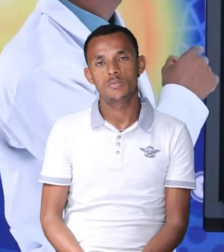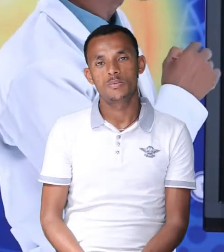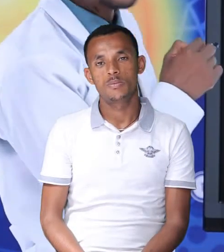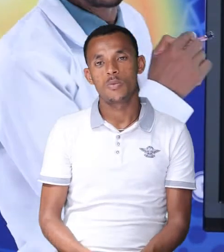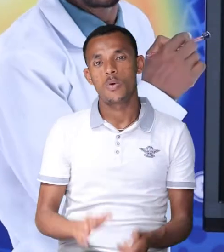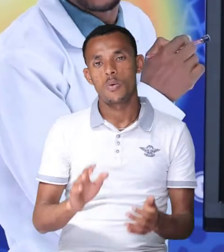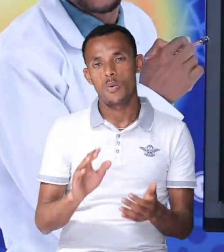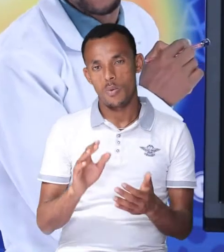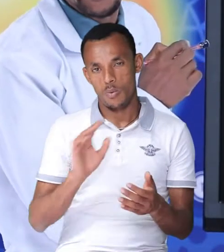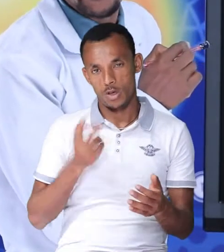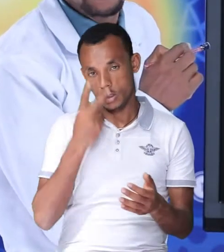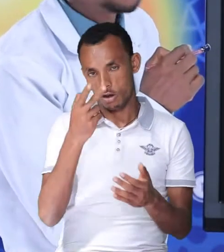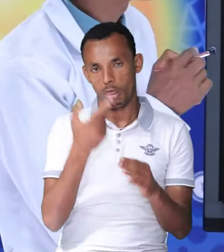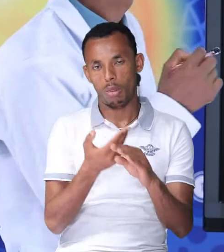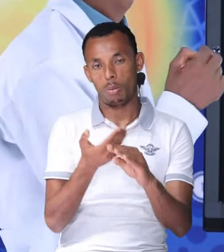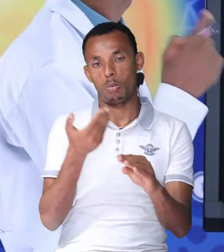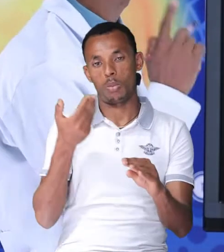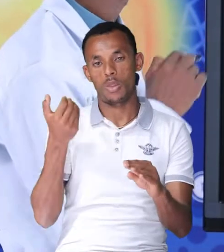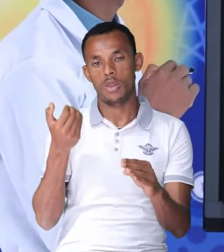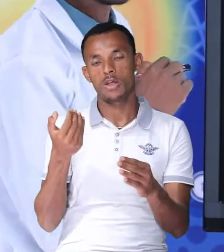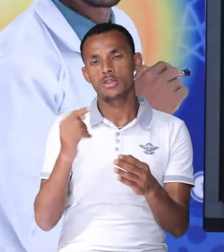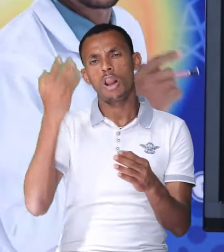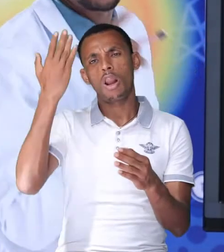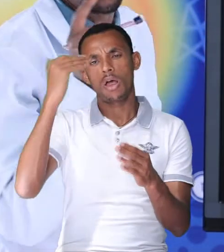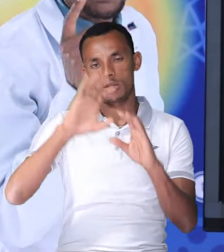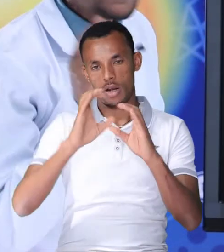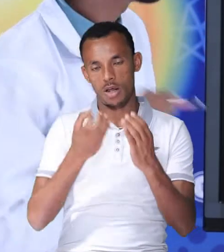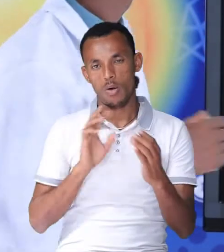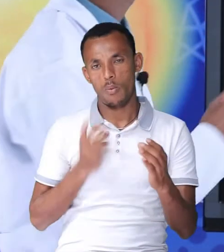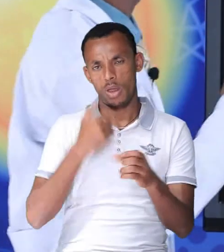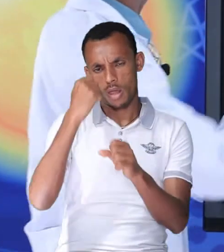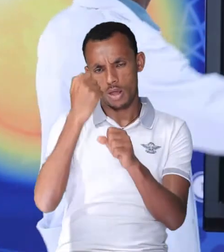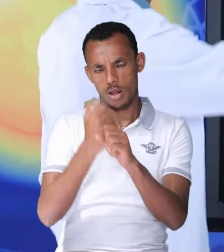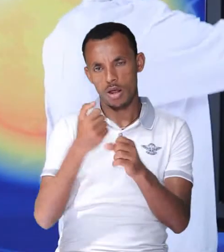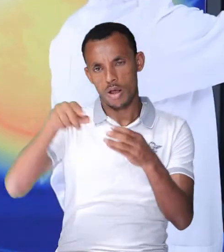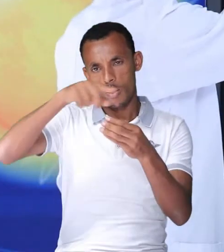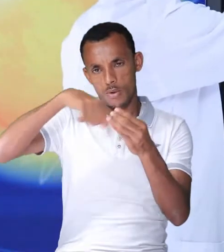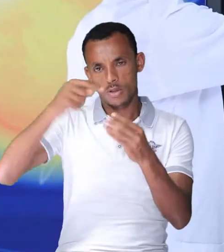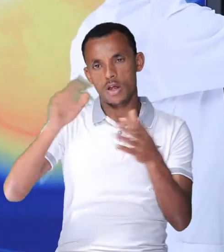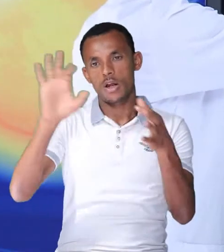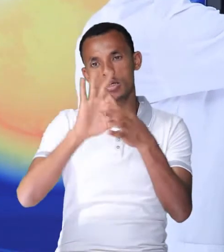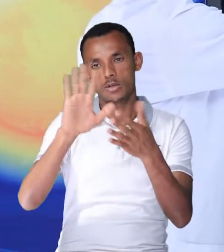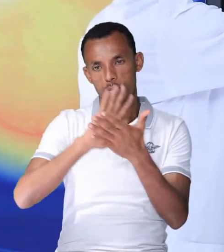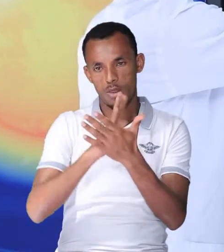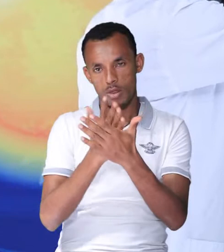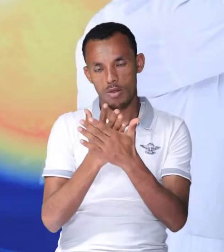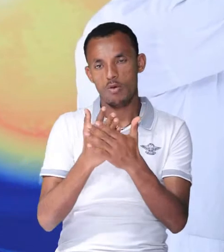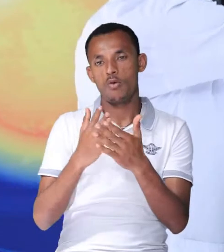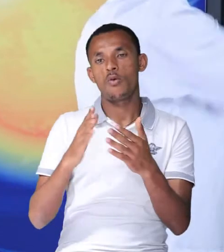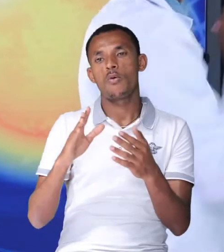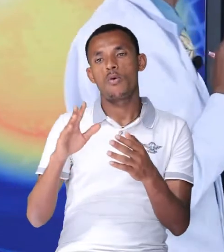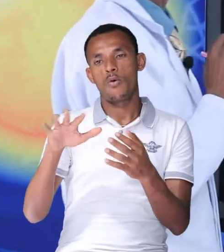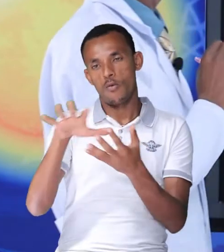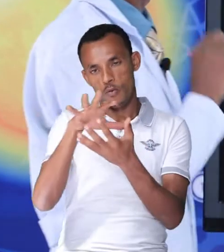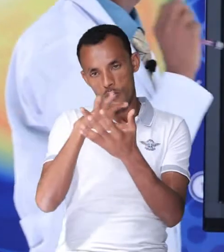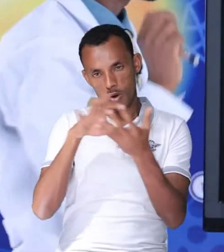We have seen it earlier, okay? The last class we did about the relationship between volume, temperature,